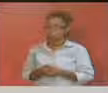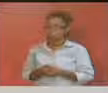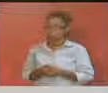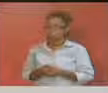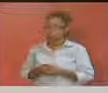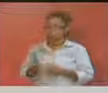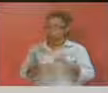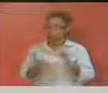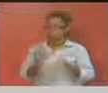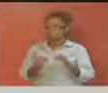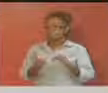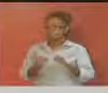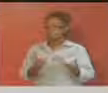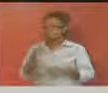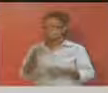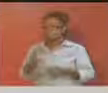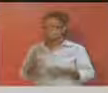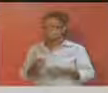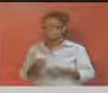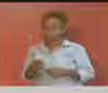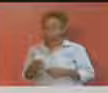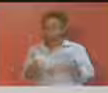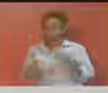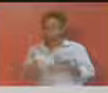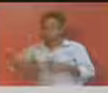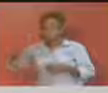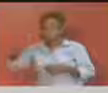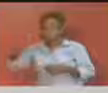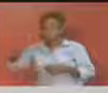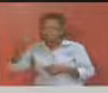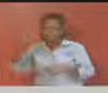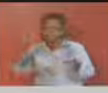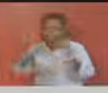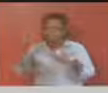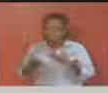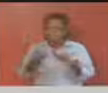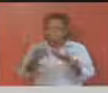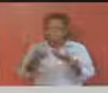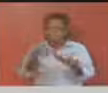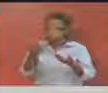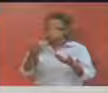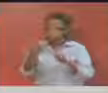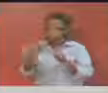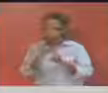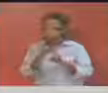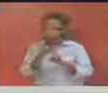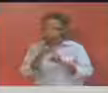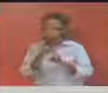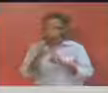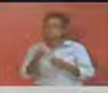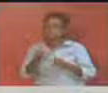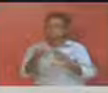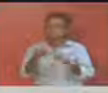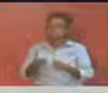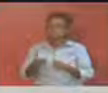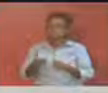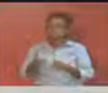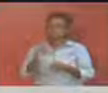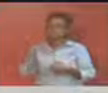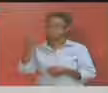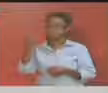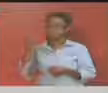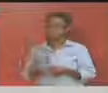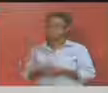risk and high exposure. So therefore, in the first instance, when vaccine supplies